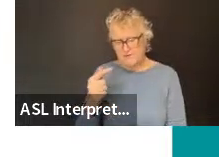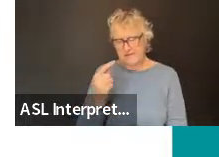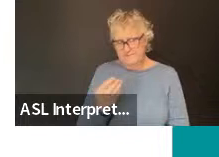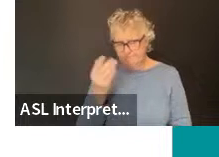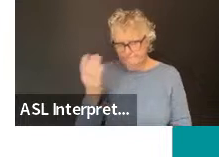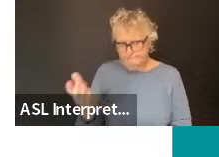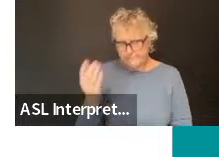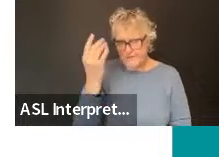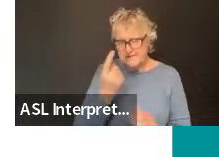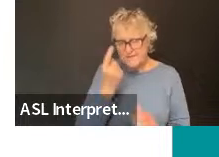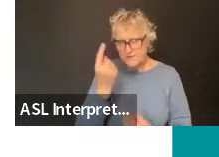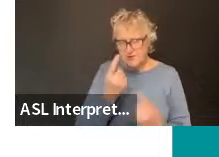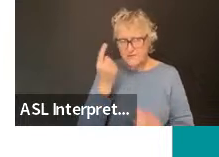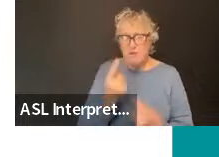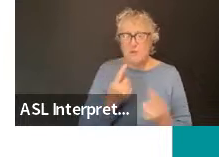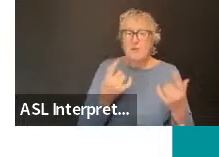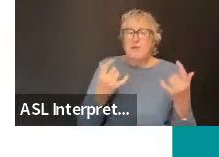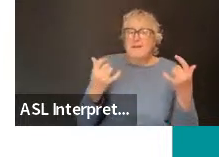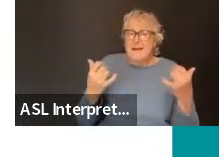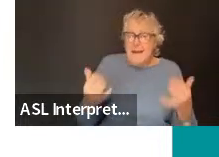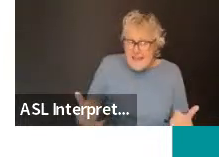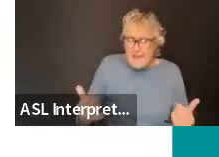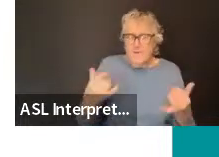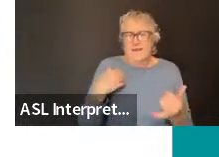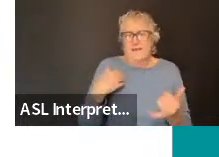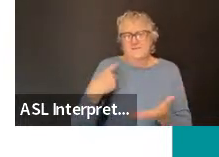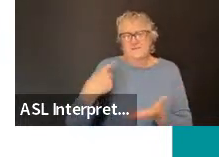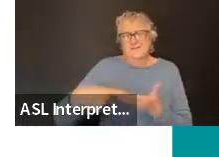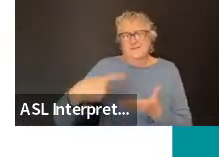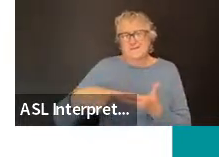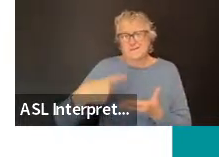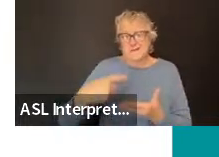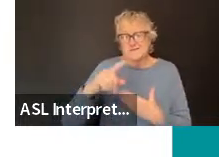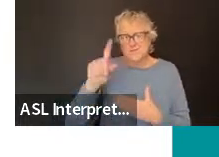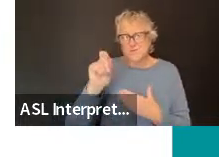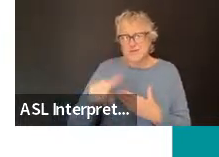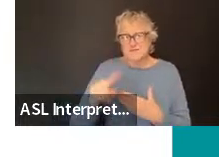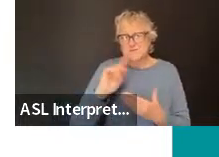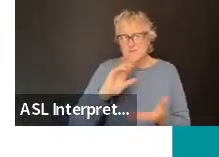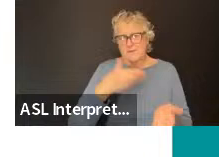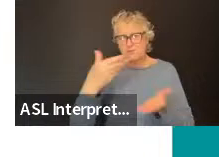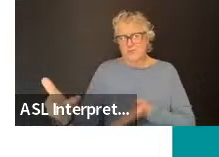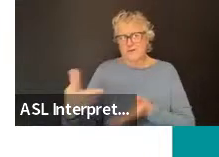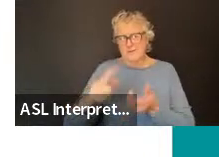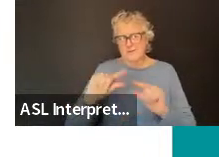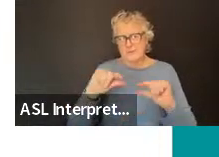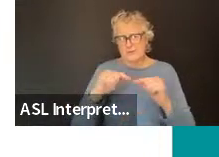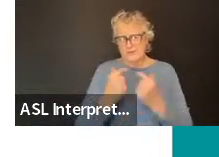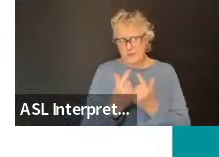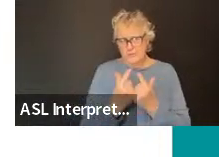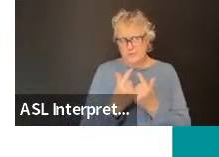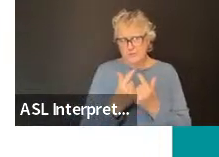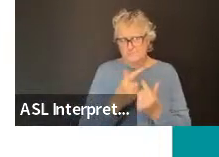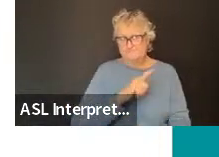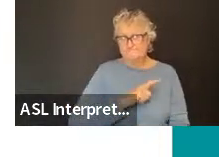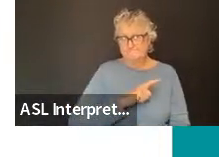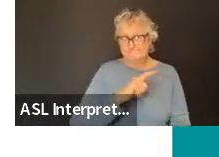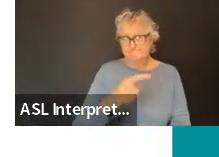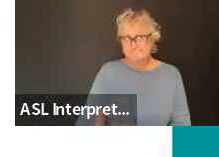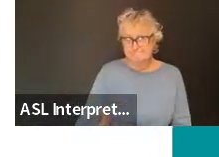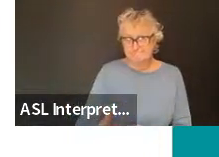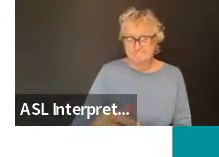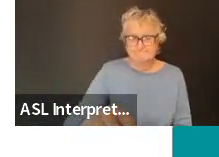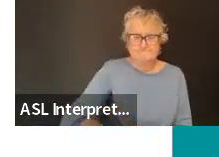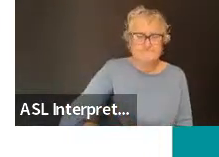we have some discussion questions that we wanted to bring to the group. The first being, we'd love to get any input that